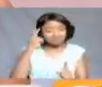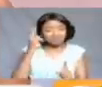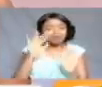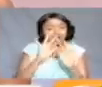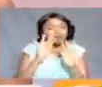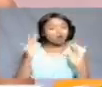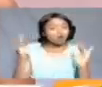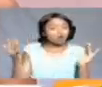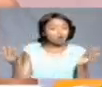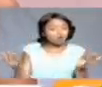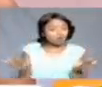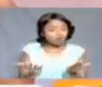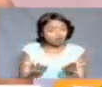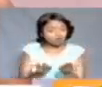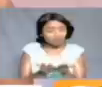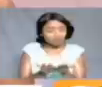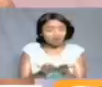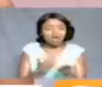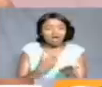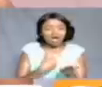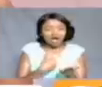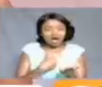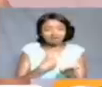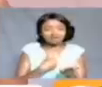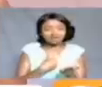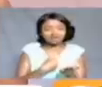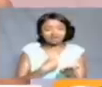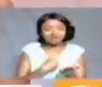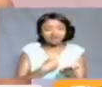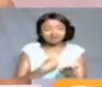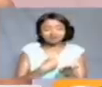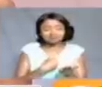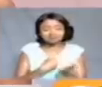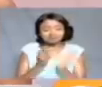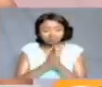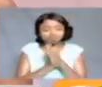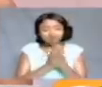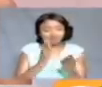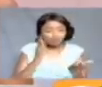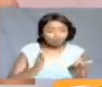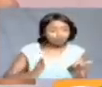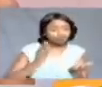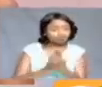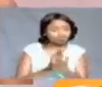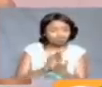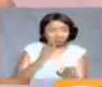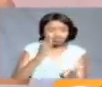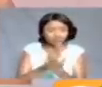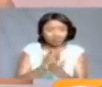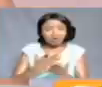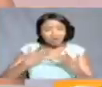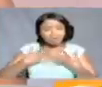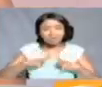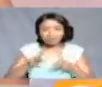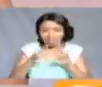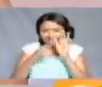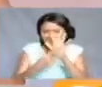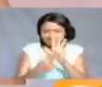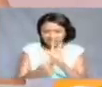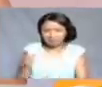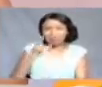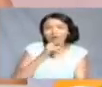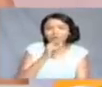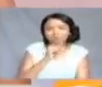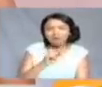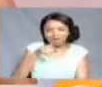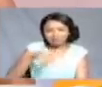Kenya, there is a move towards authenticity. And I do think people are much more interested. I think Jigush is a great example. We brought him up